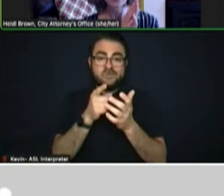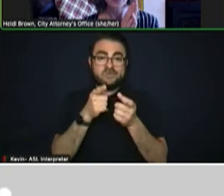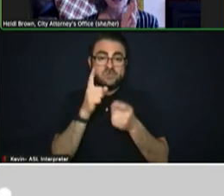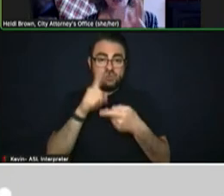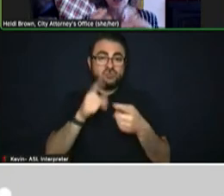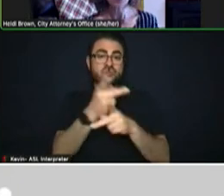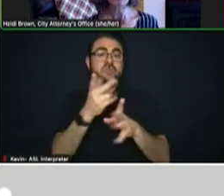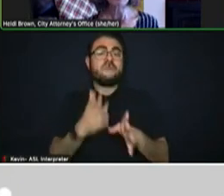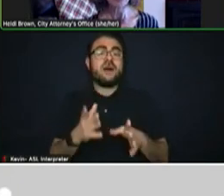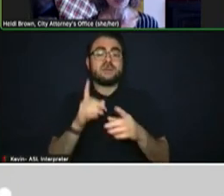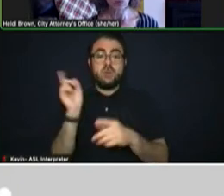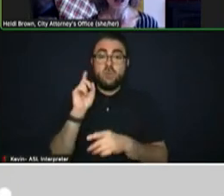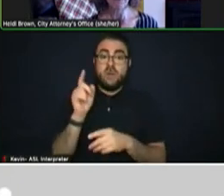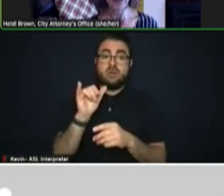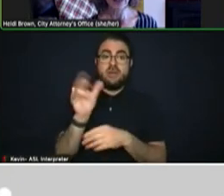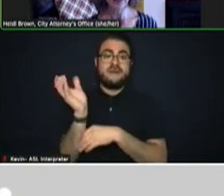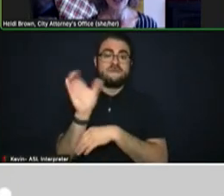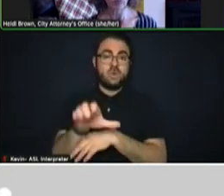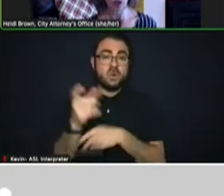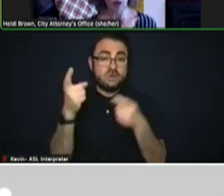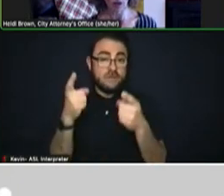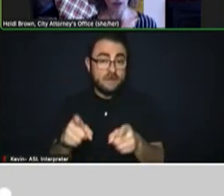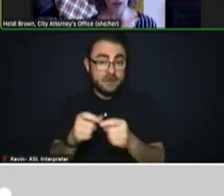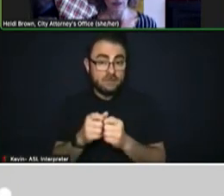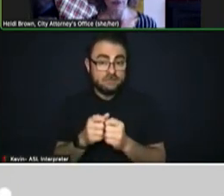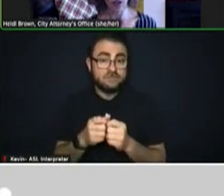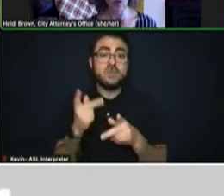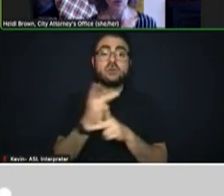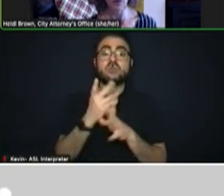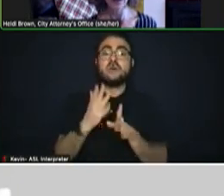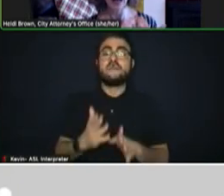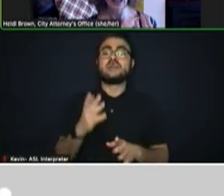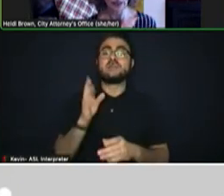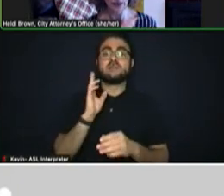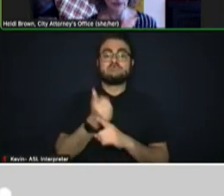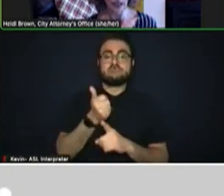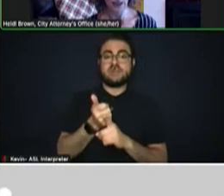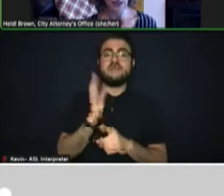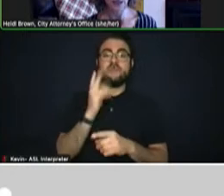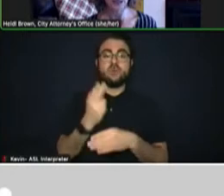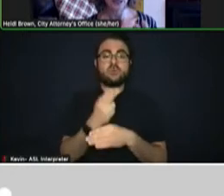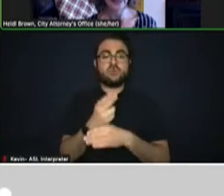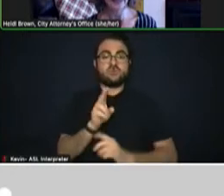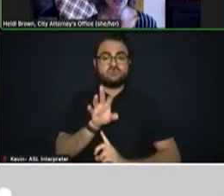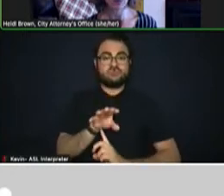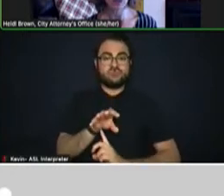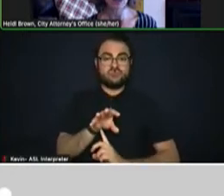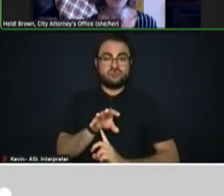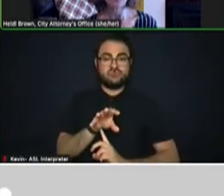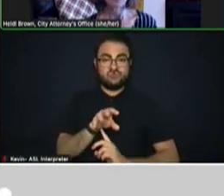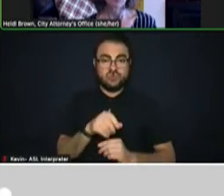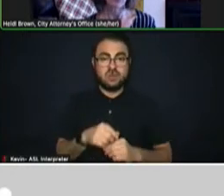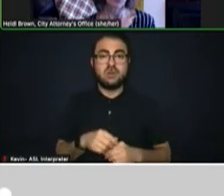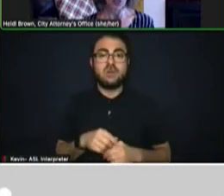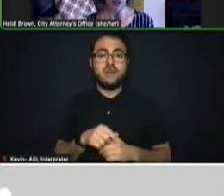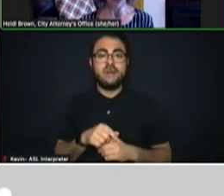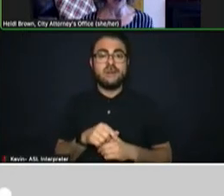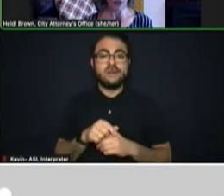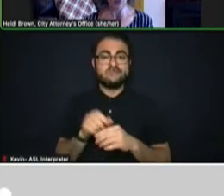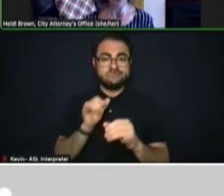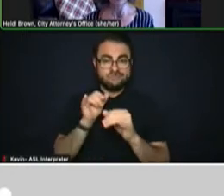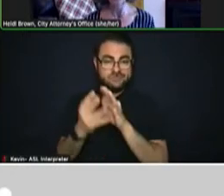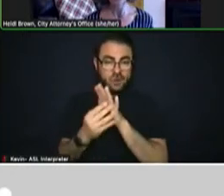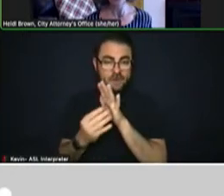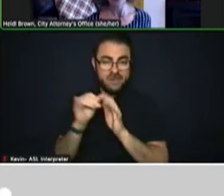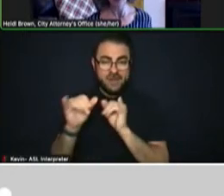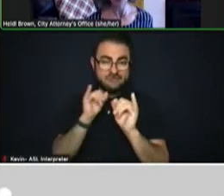the supervisor will have their camera on and record that interaction and the statement. We also said if the